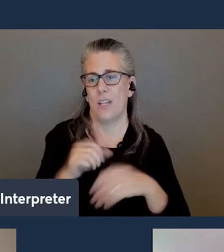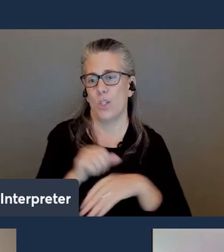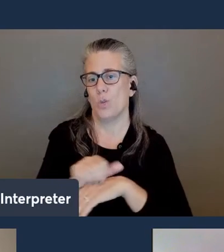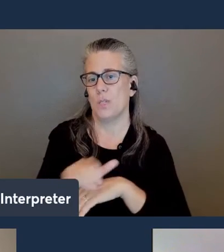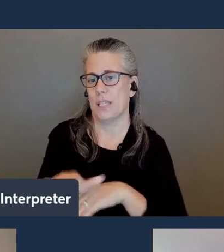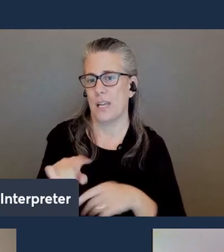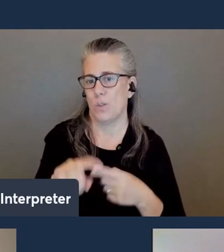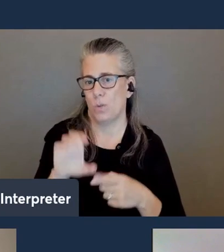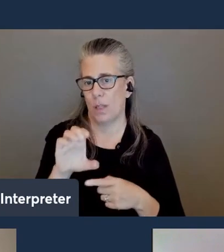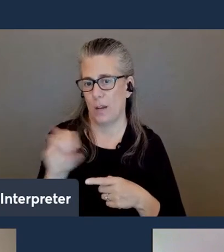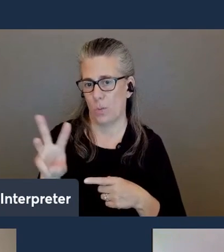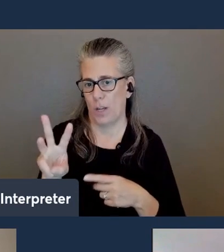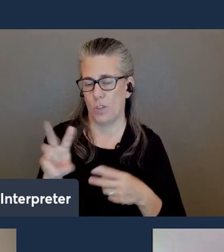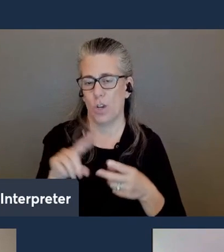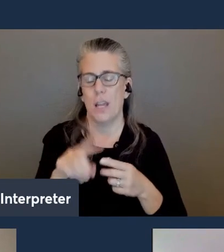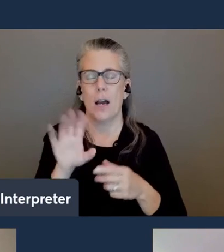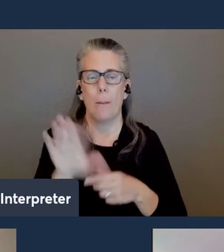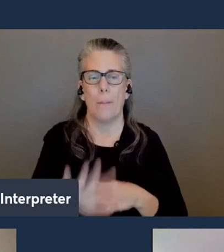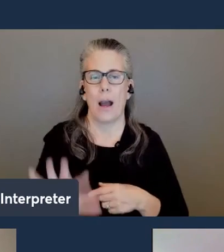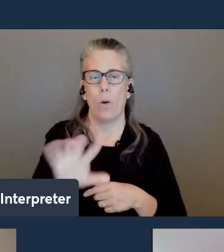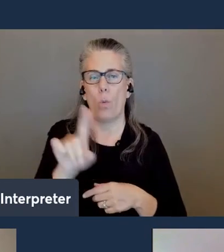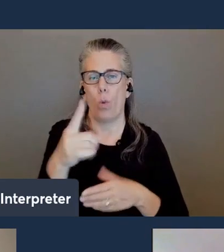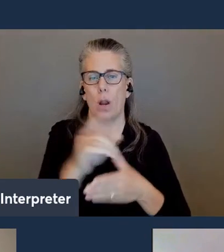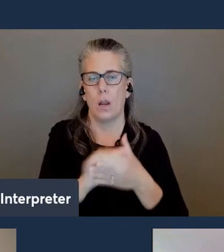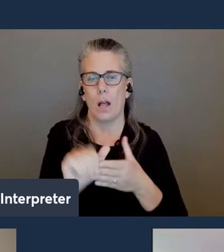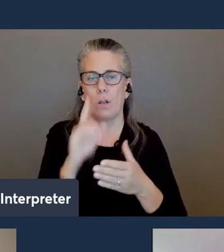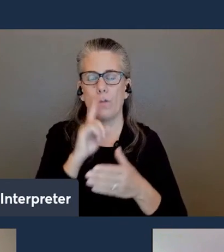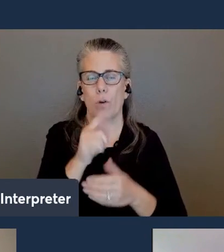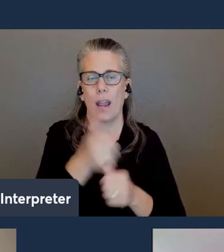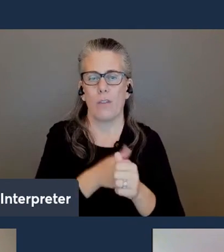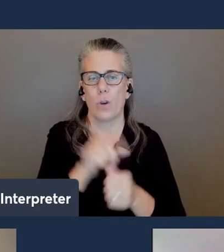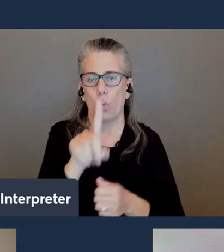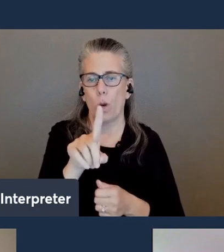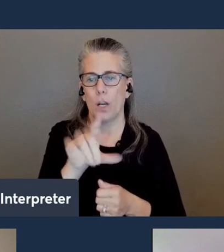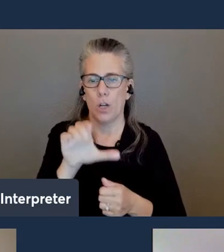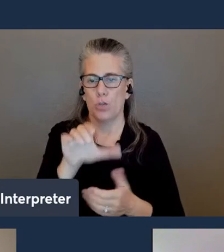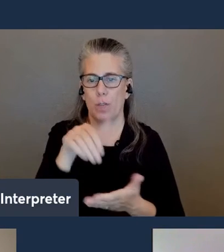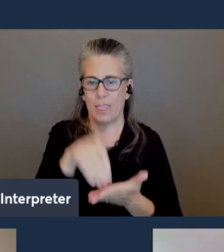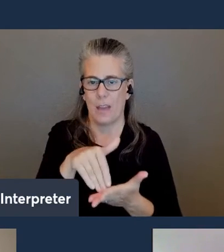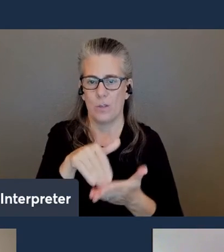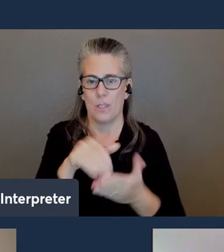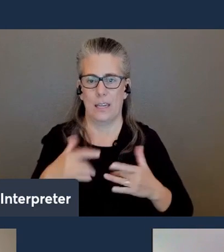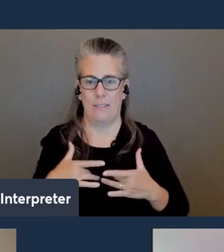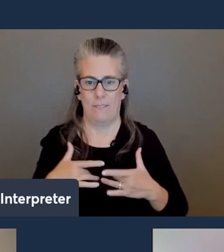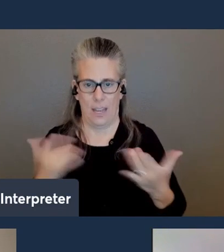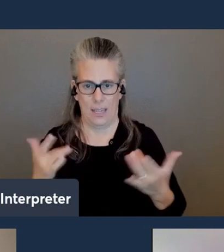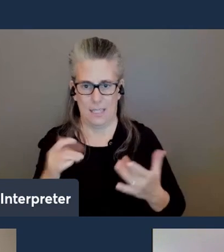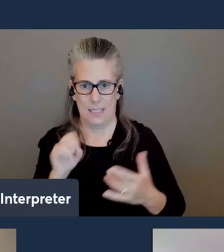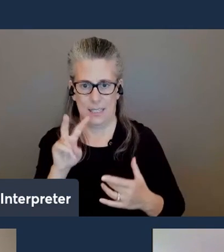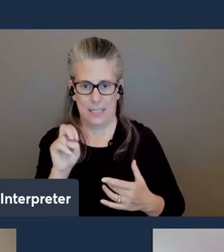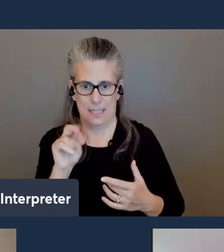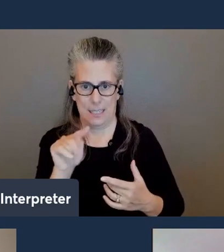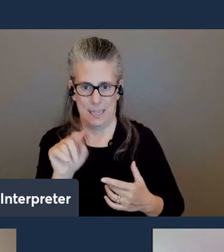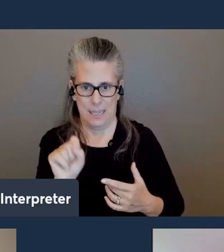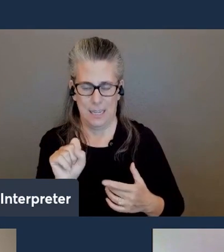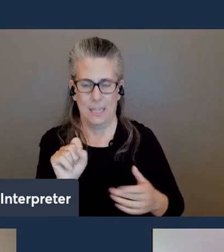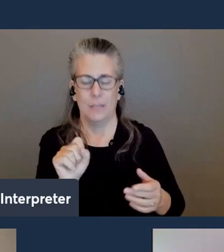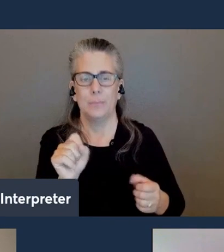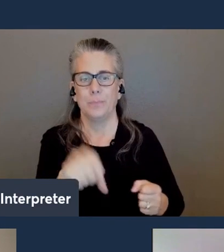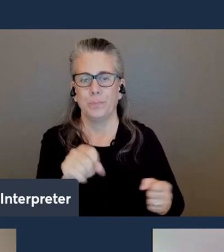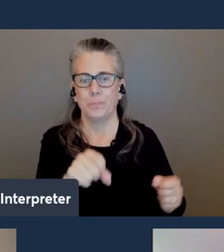about $1 for every 100,000 events. More details are on the pricing page. Awesome. I just want to